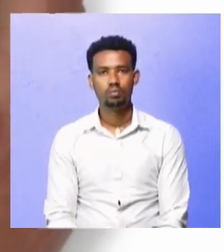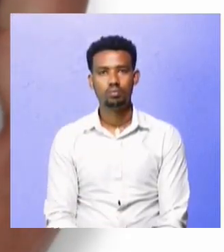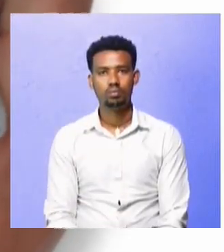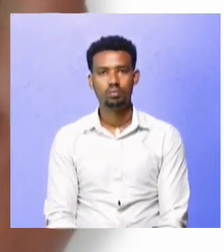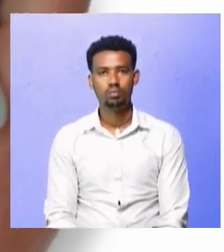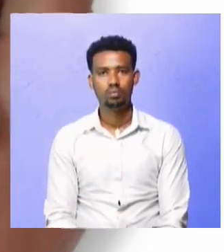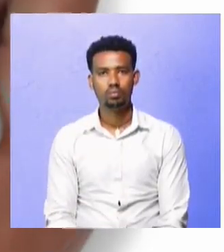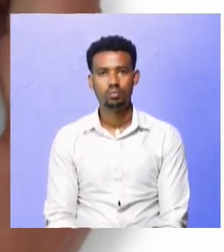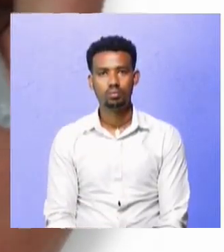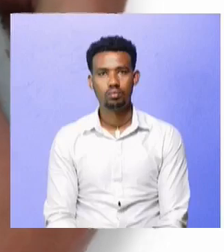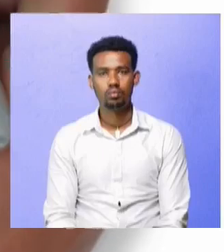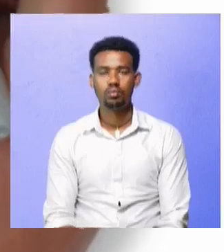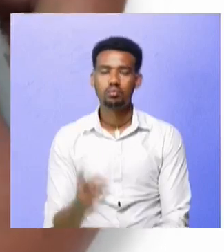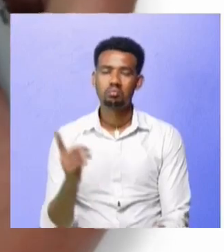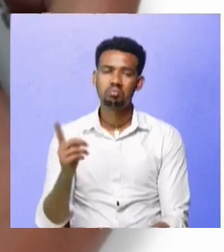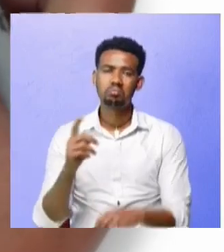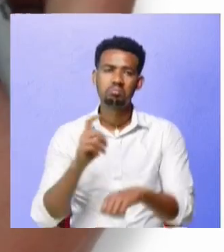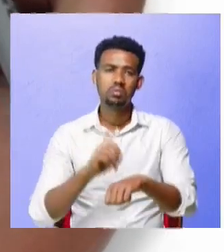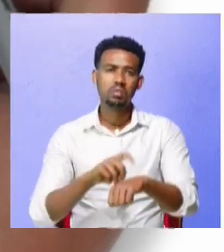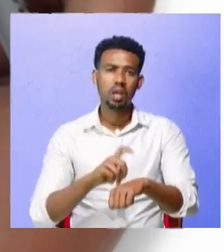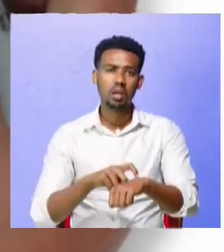Is it time,